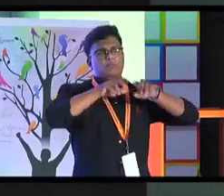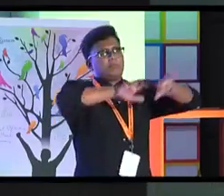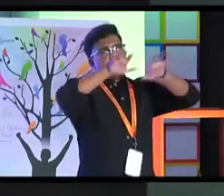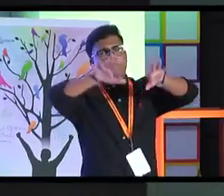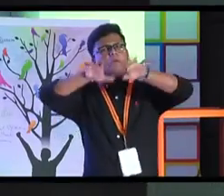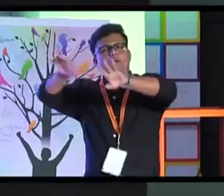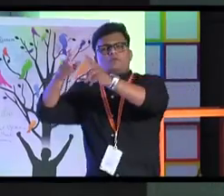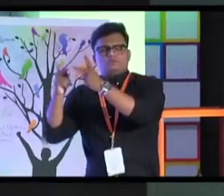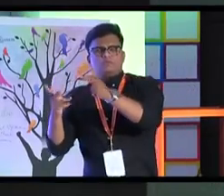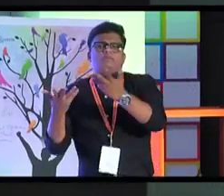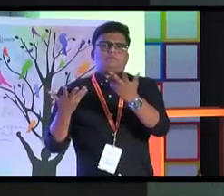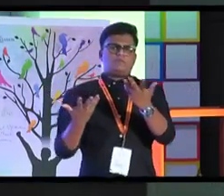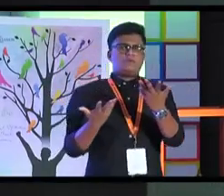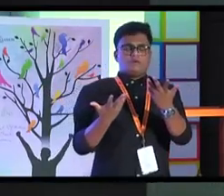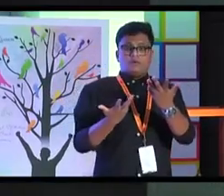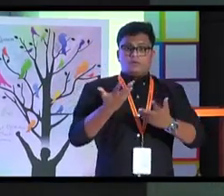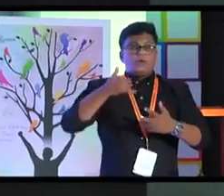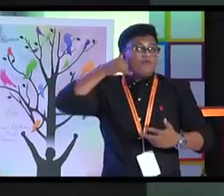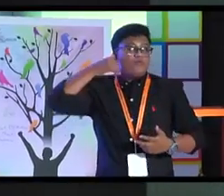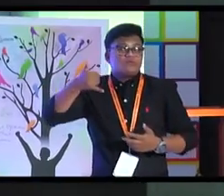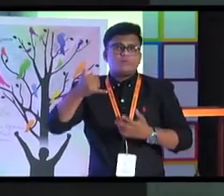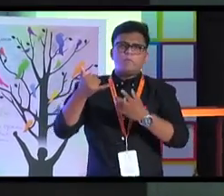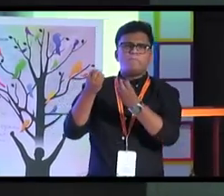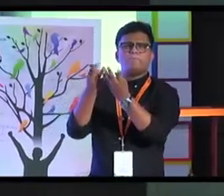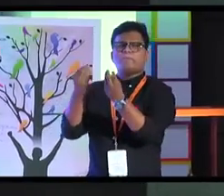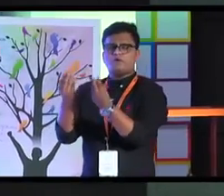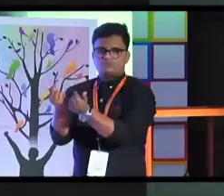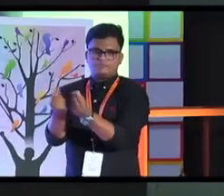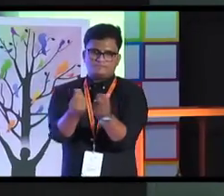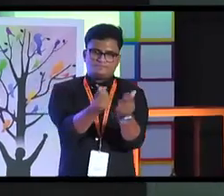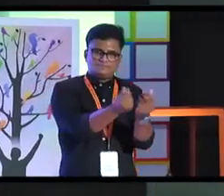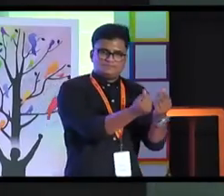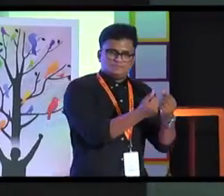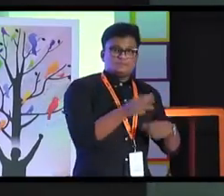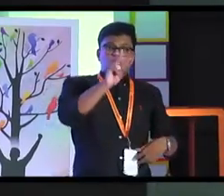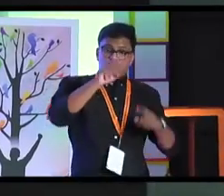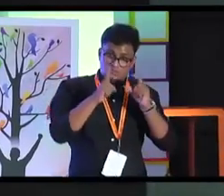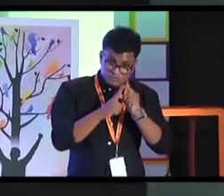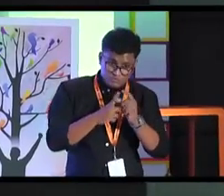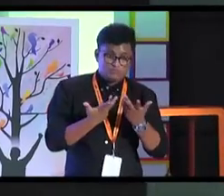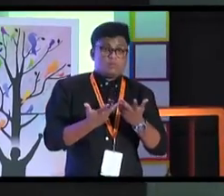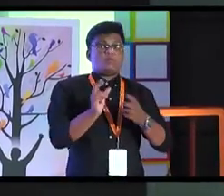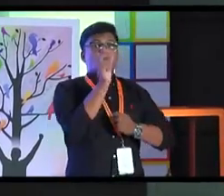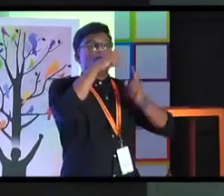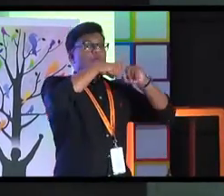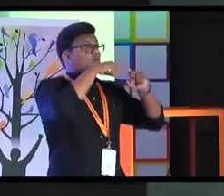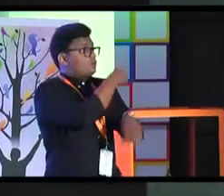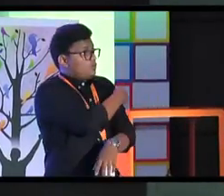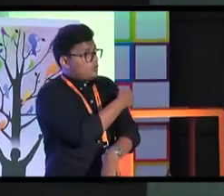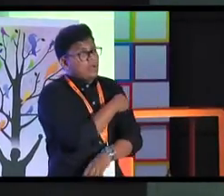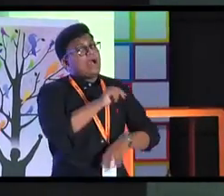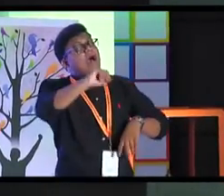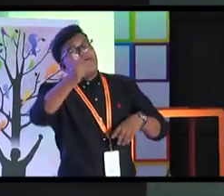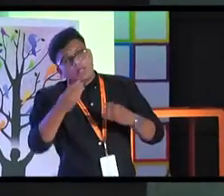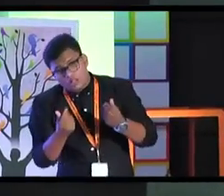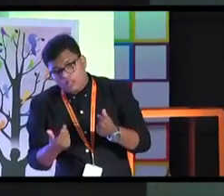people, make aware. On our mobile app, you will find lots of solutions from 3D printing from UK volunteer to other solutions that you